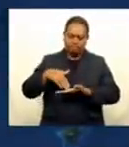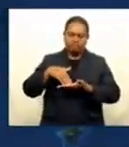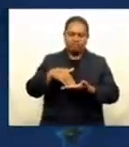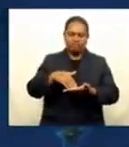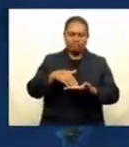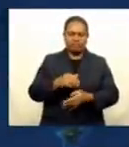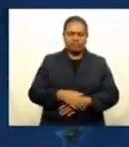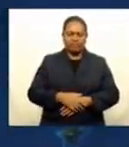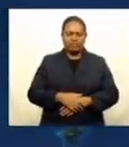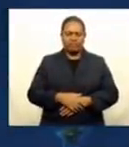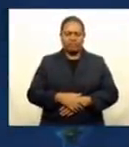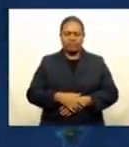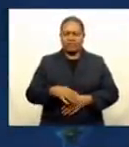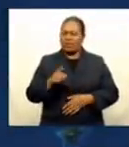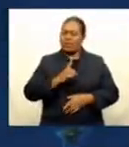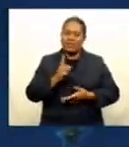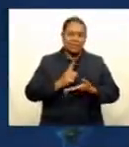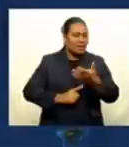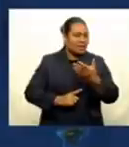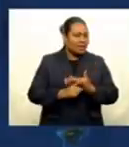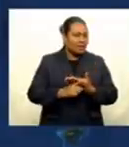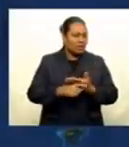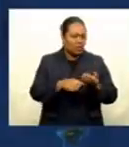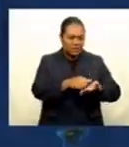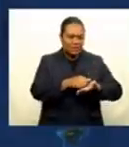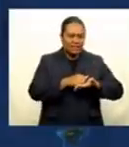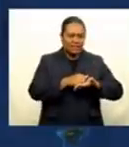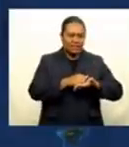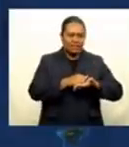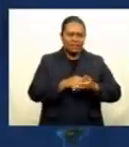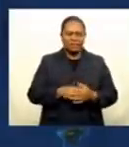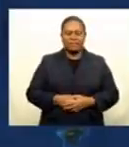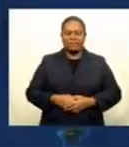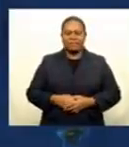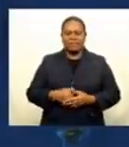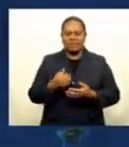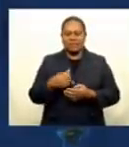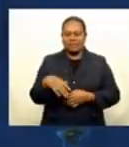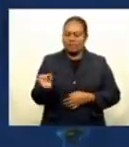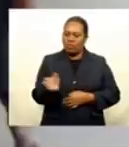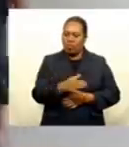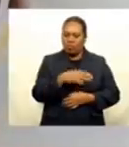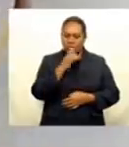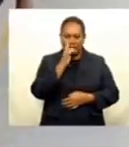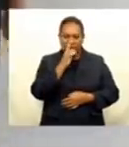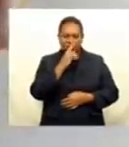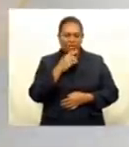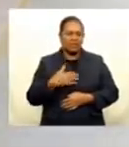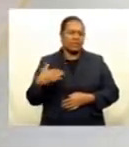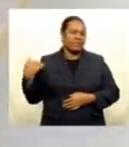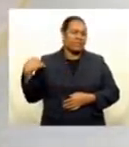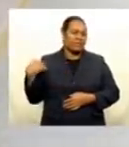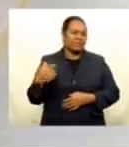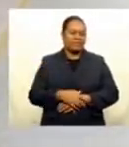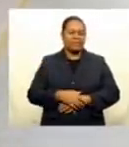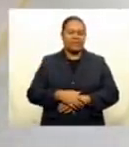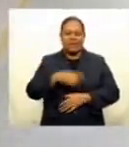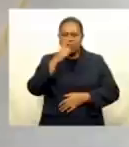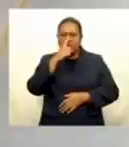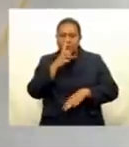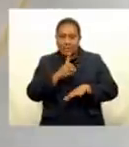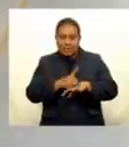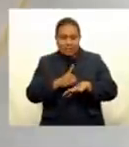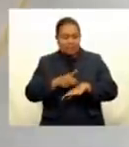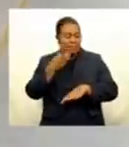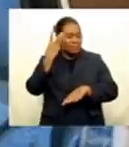some modicum of financial security for individuals severely affected by natural disasters. Women, people with disabilities,